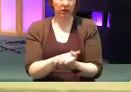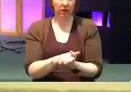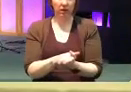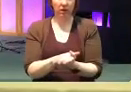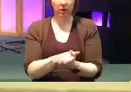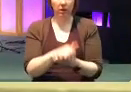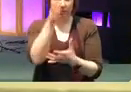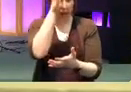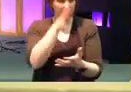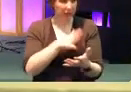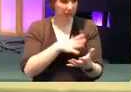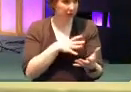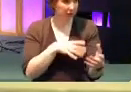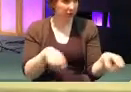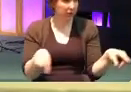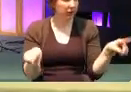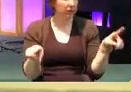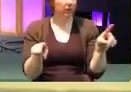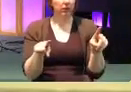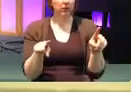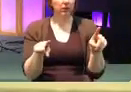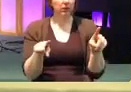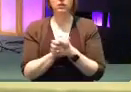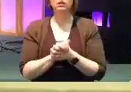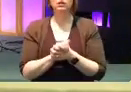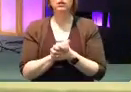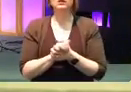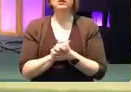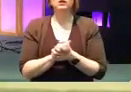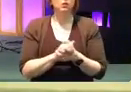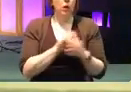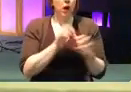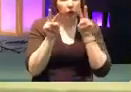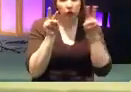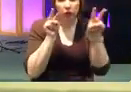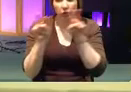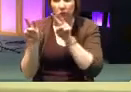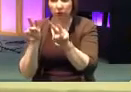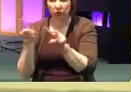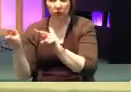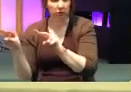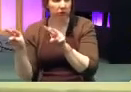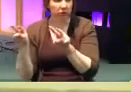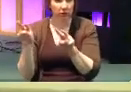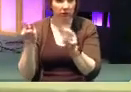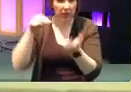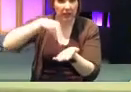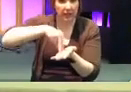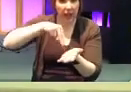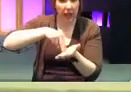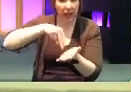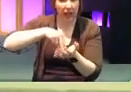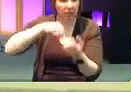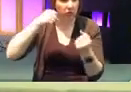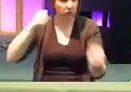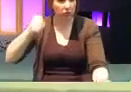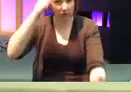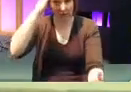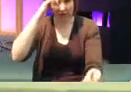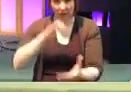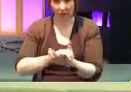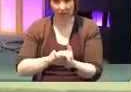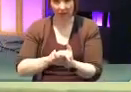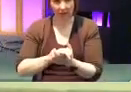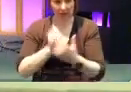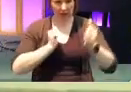men. Let me read it again. Be watchful. Stand firm in the faith.